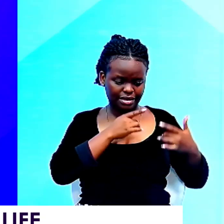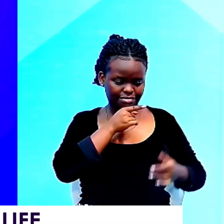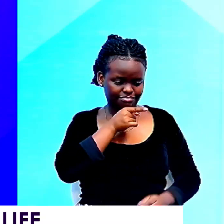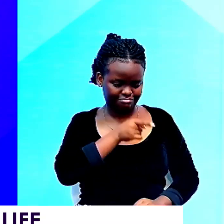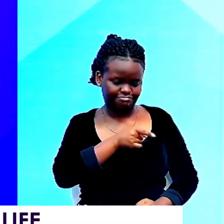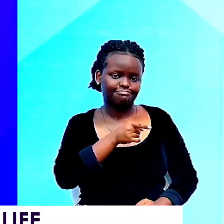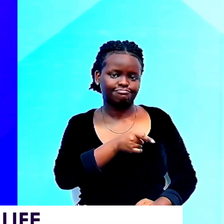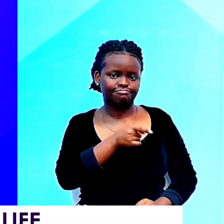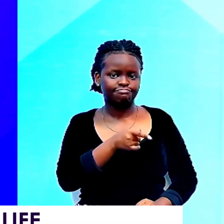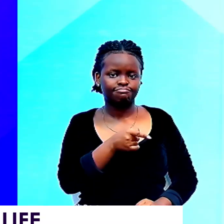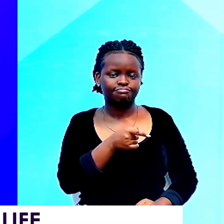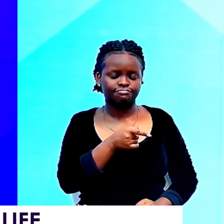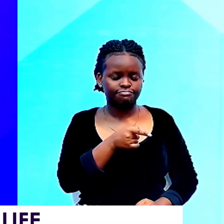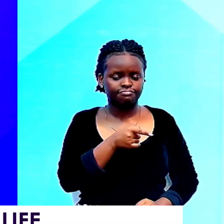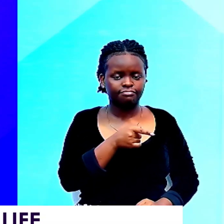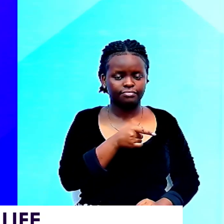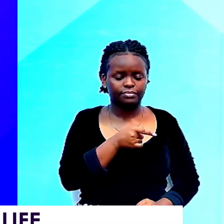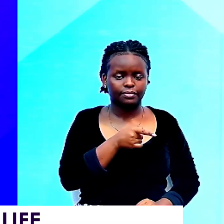to